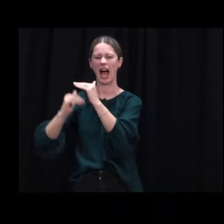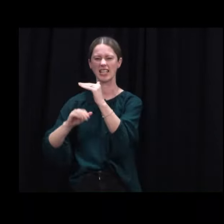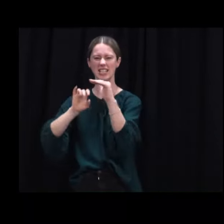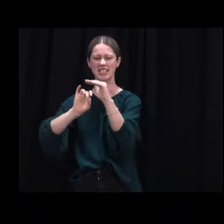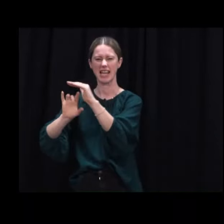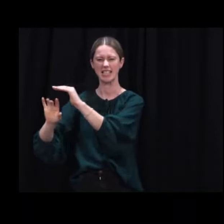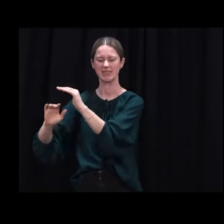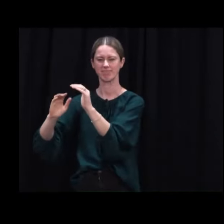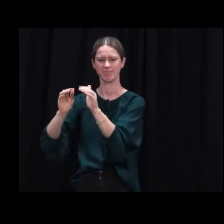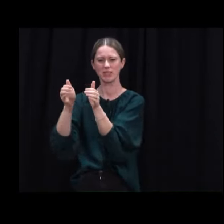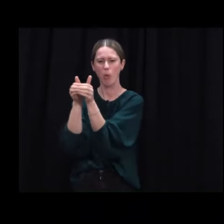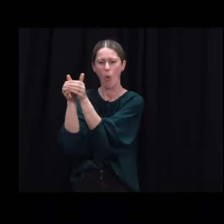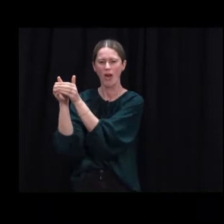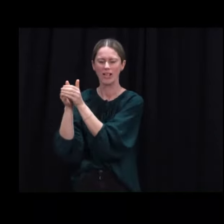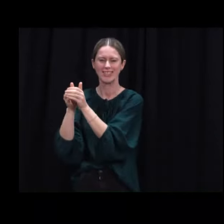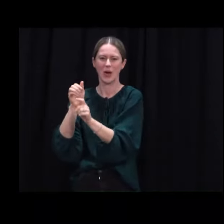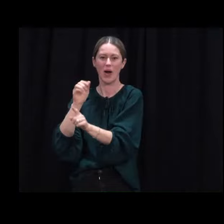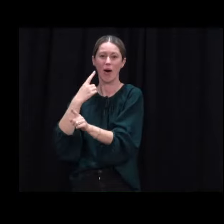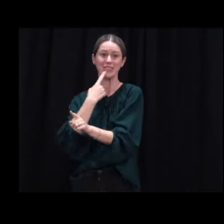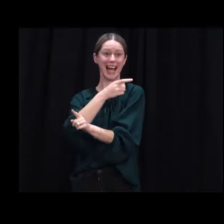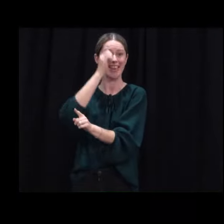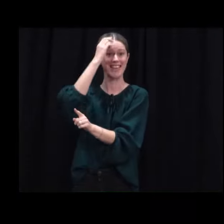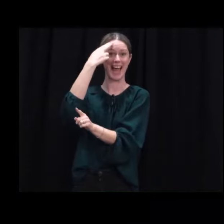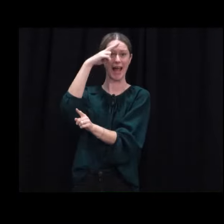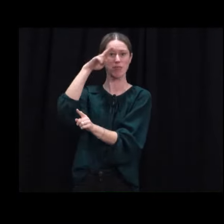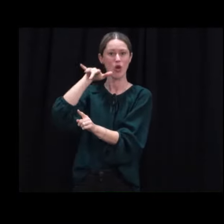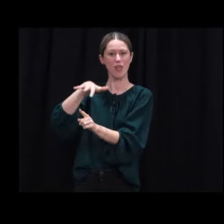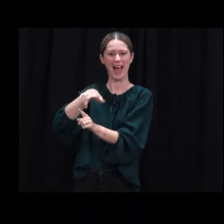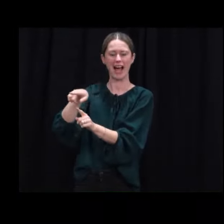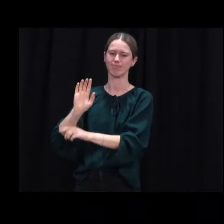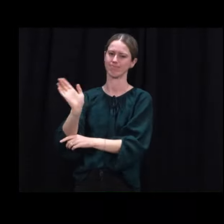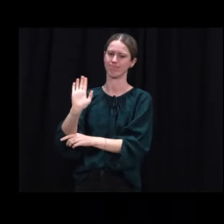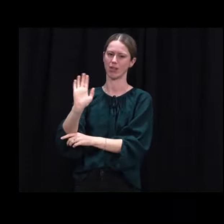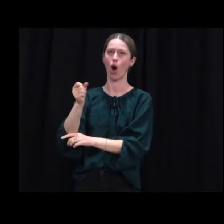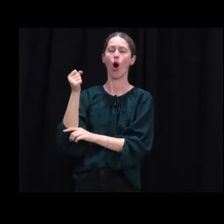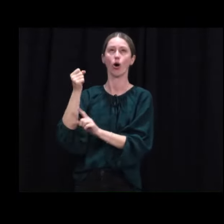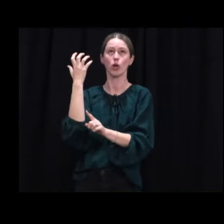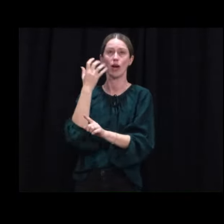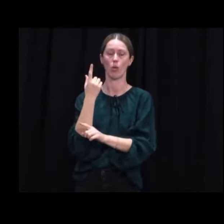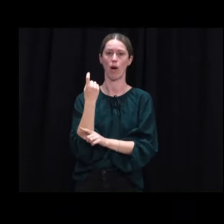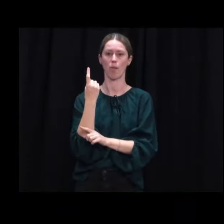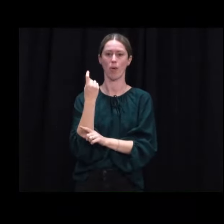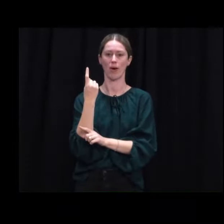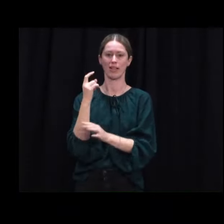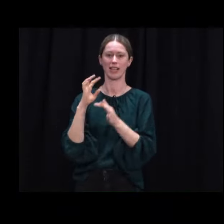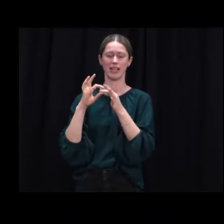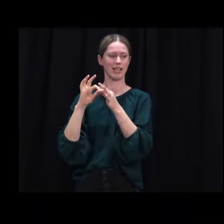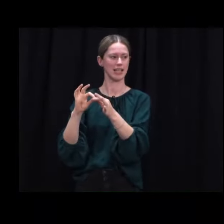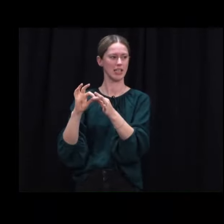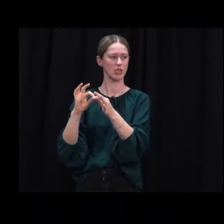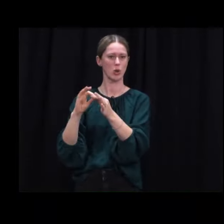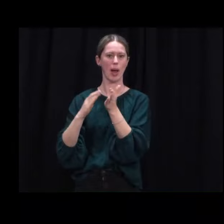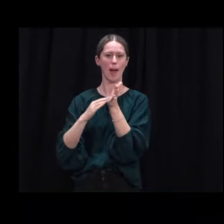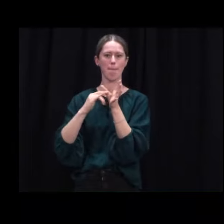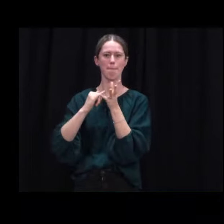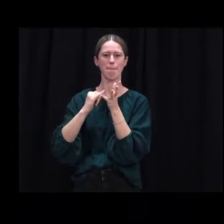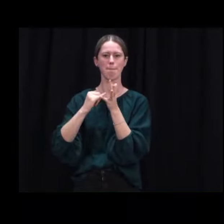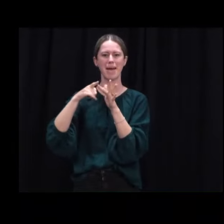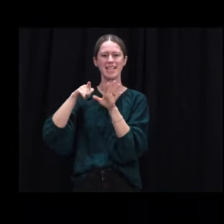and so I won't be releasing any names or details about those. Actually, there is one other associated with a set of Massey households